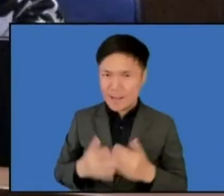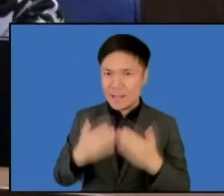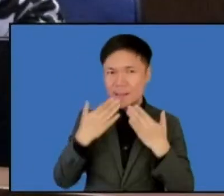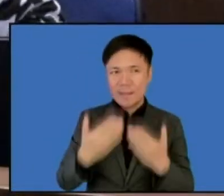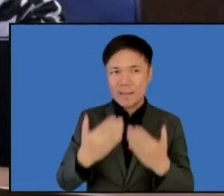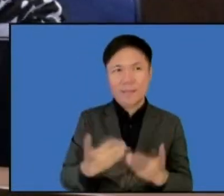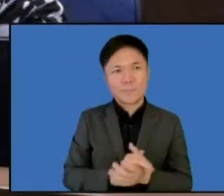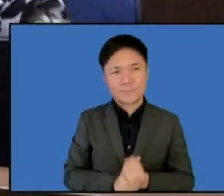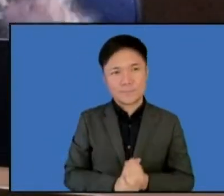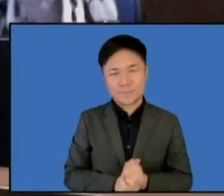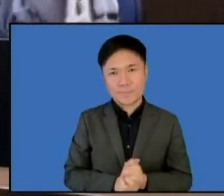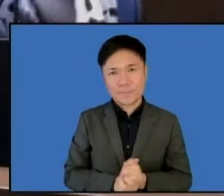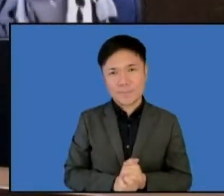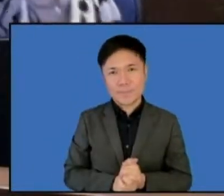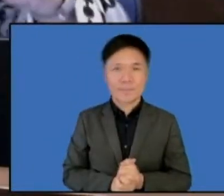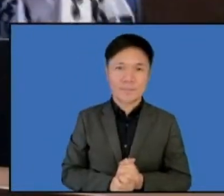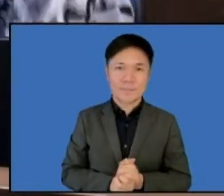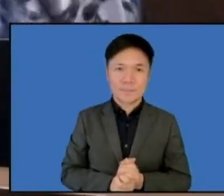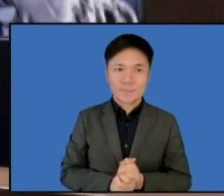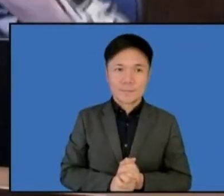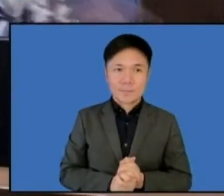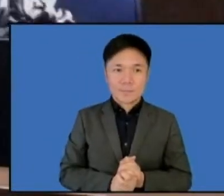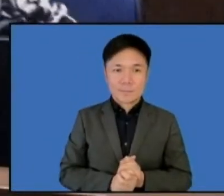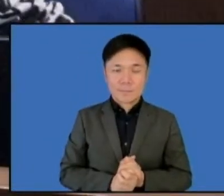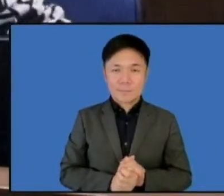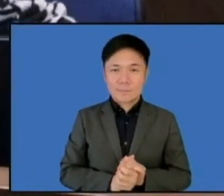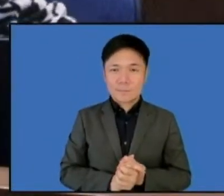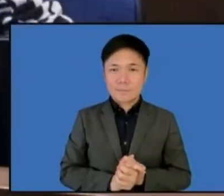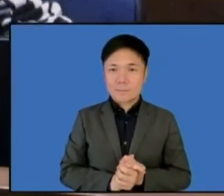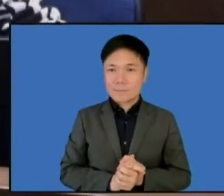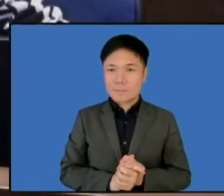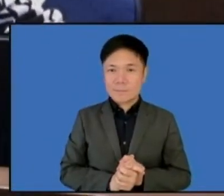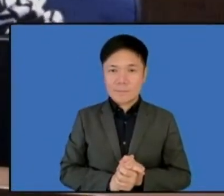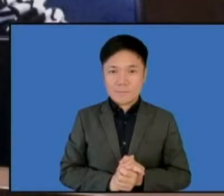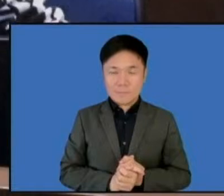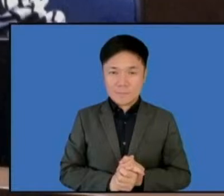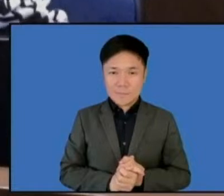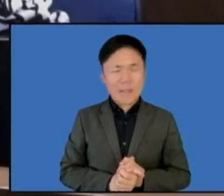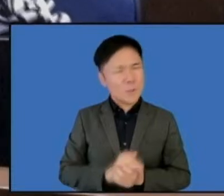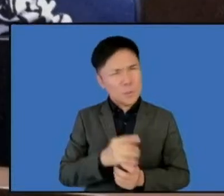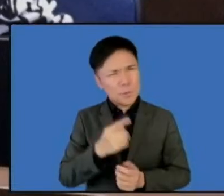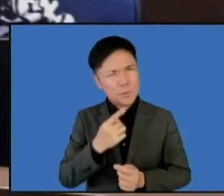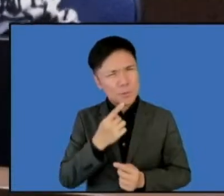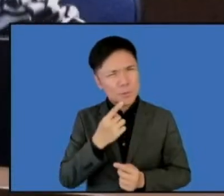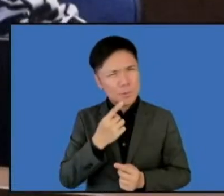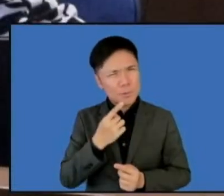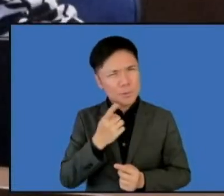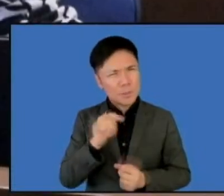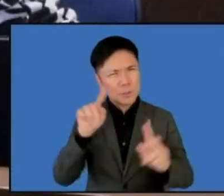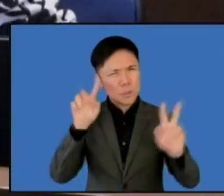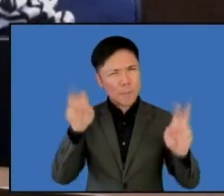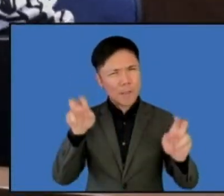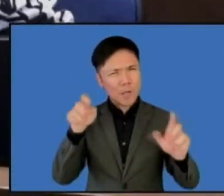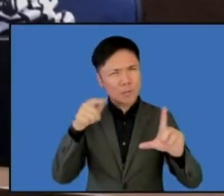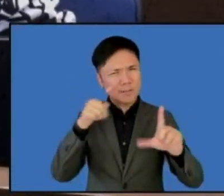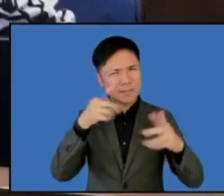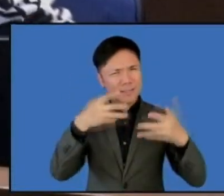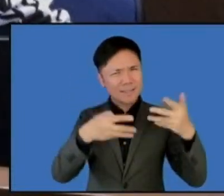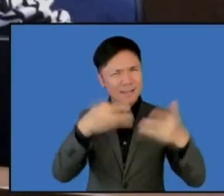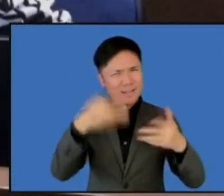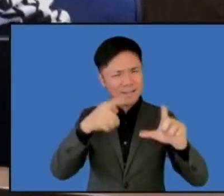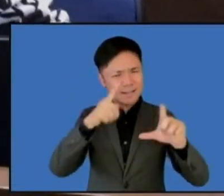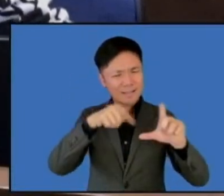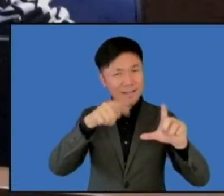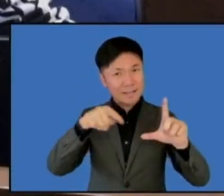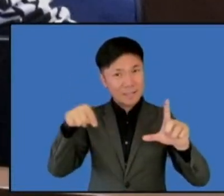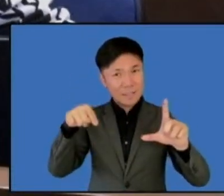that you have mentioned, I cannot check the name, but you have mentioned about statistic on migrant. And then it is important to